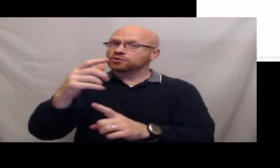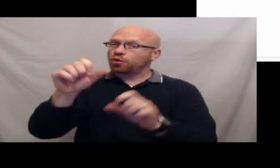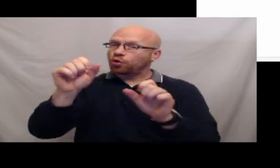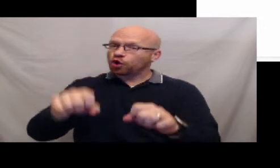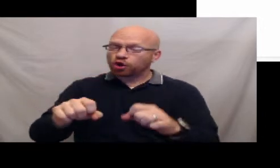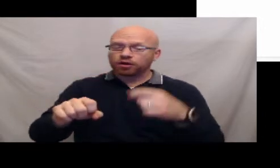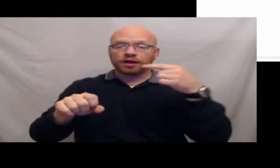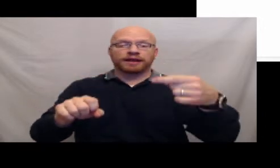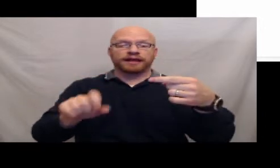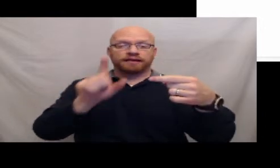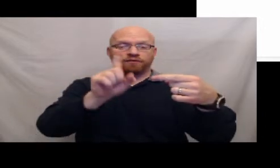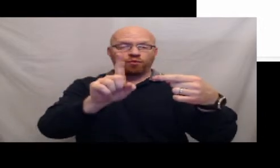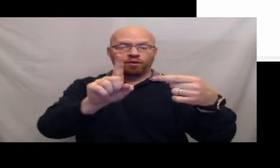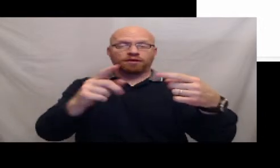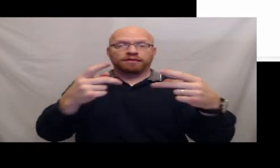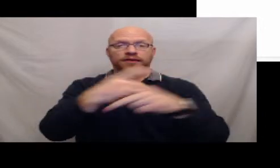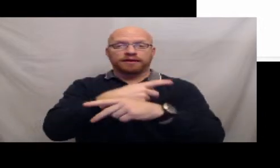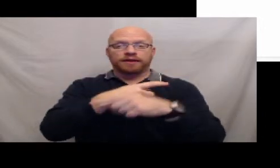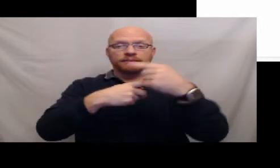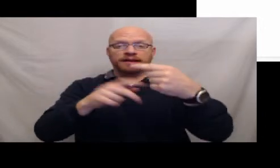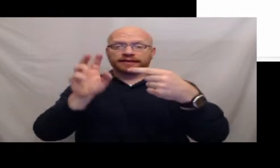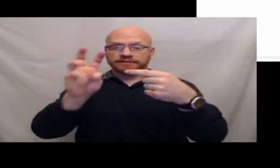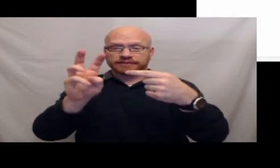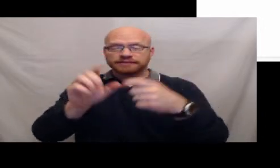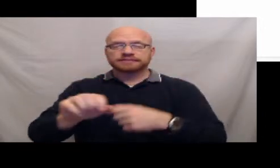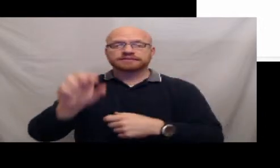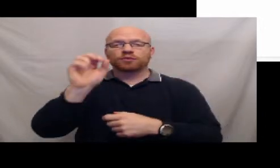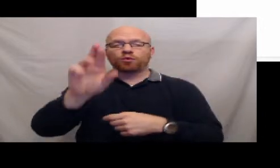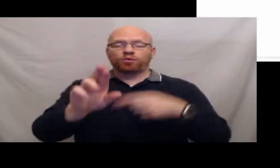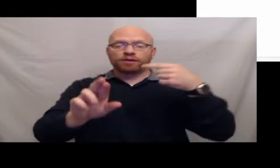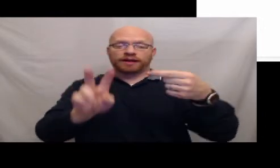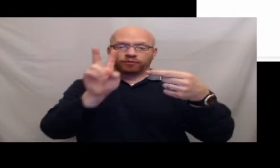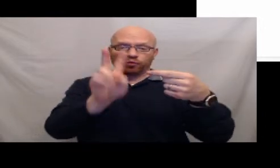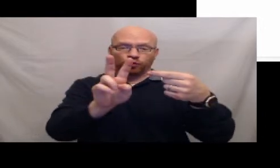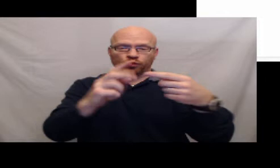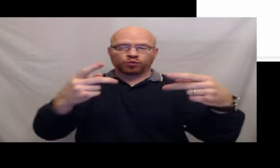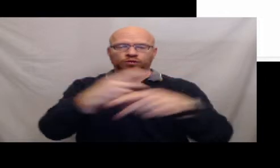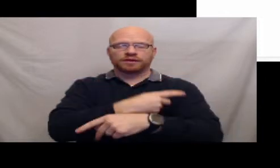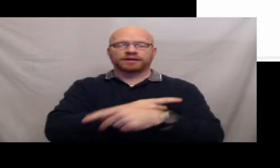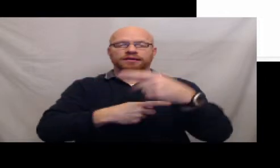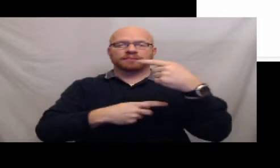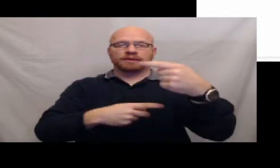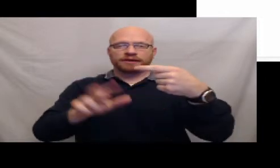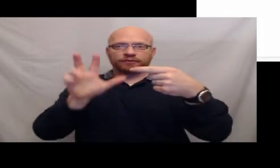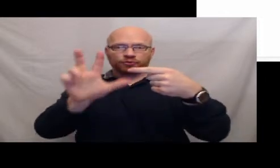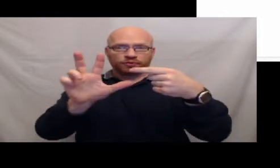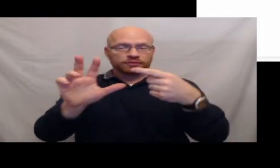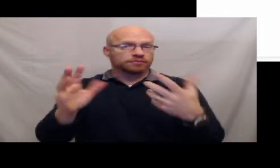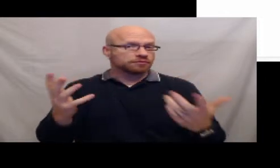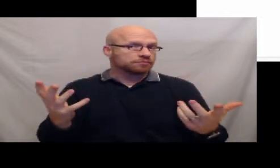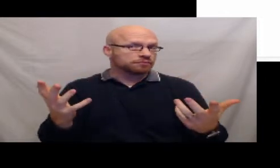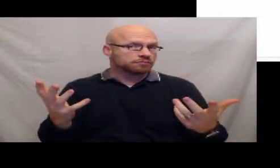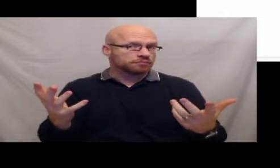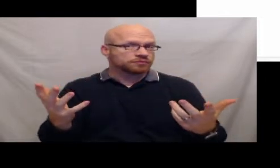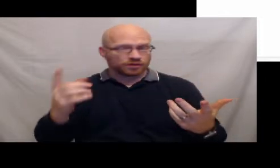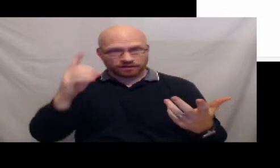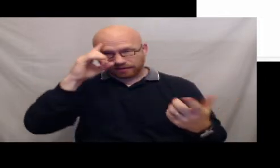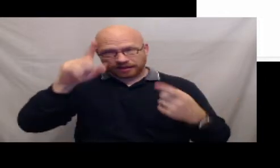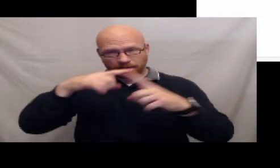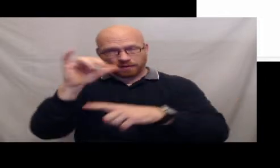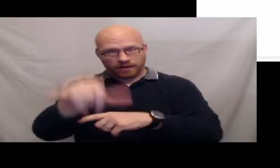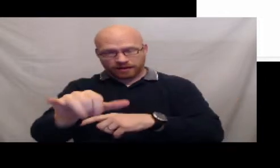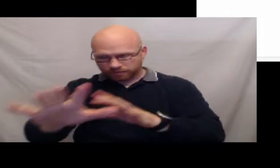together, that becomes a positive answer. So we could have -1 times -6, or -2 times